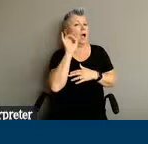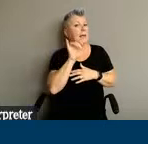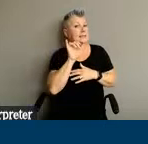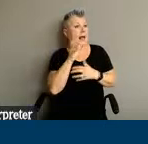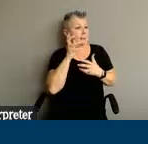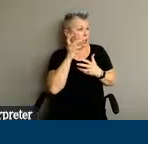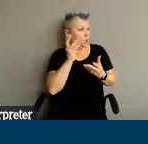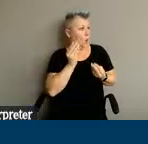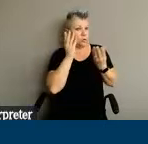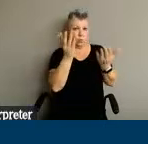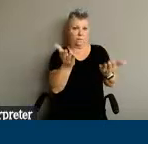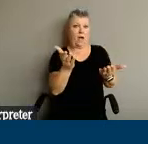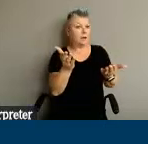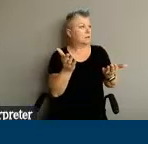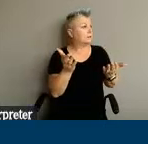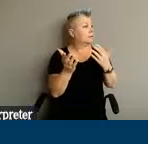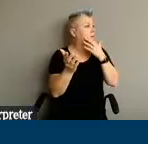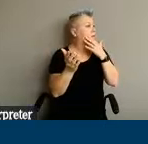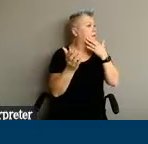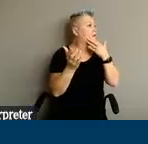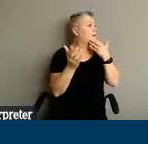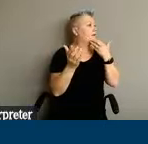We all there? I think you got about